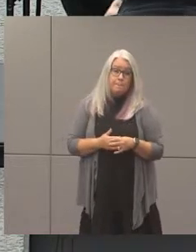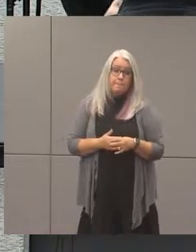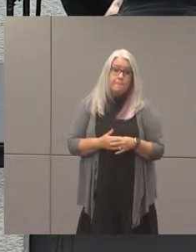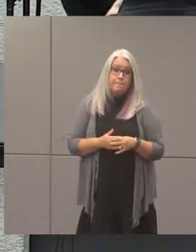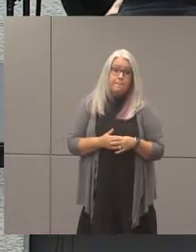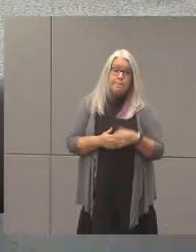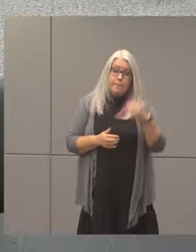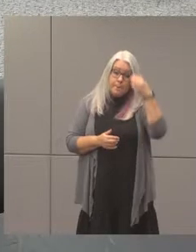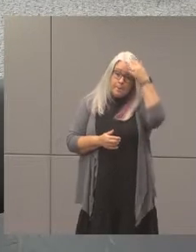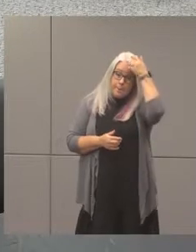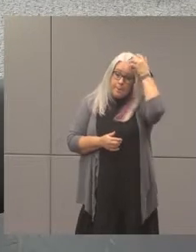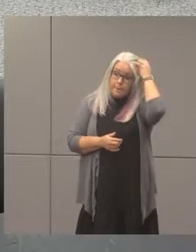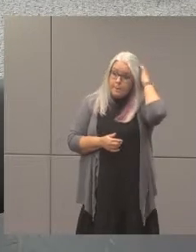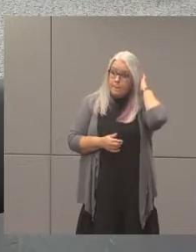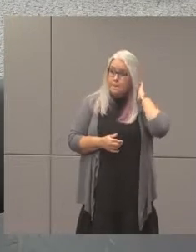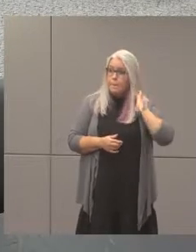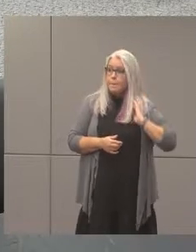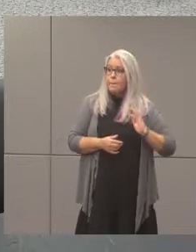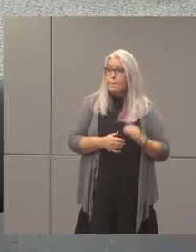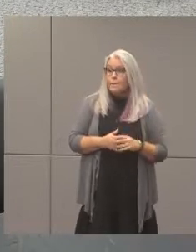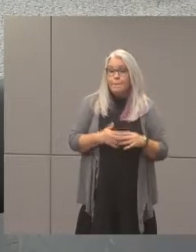Madam